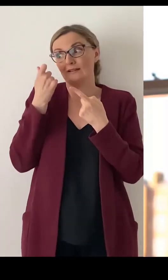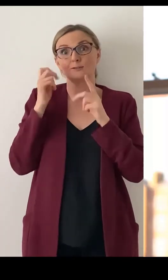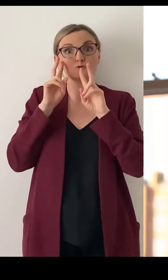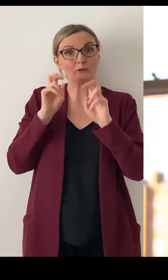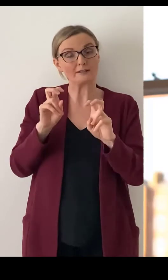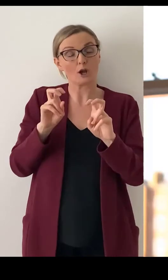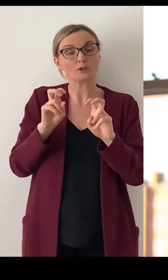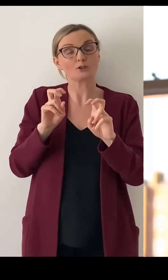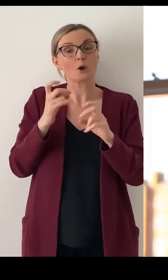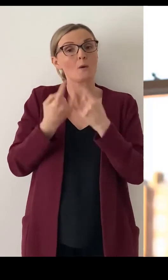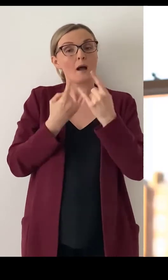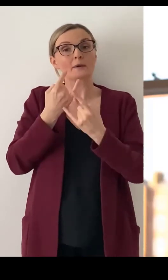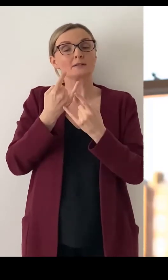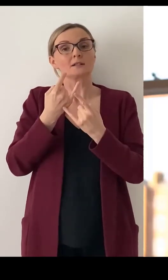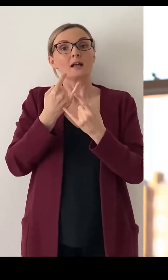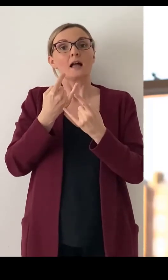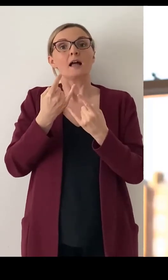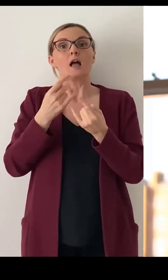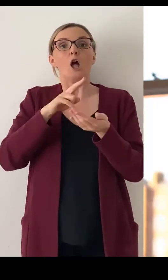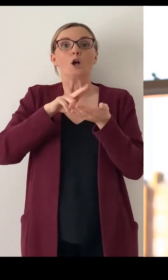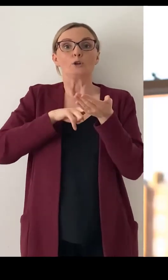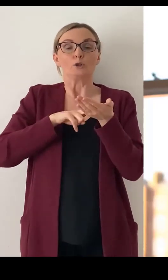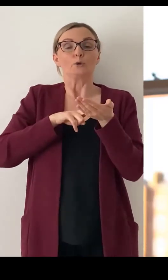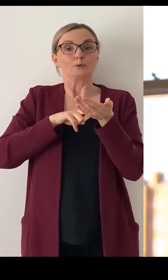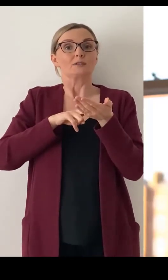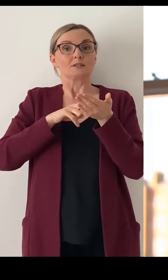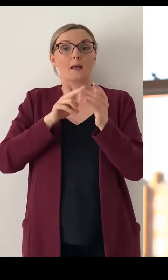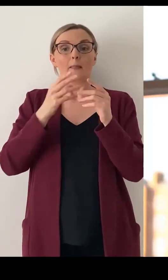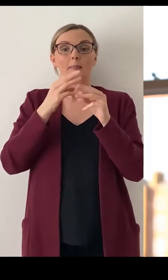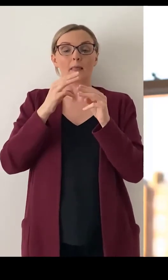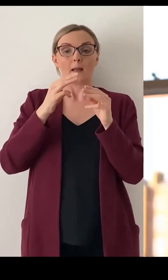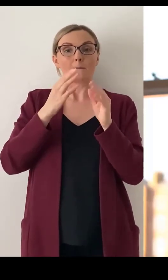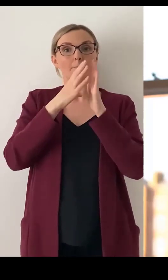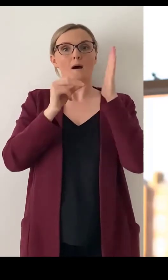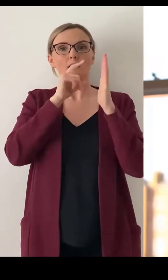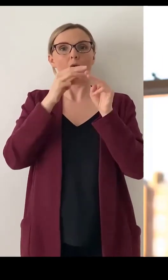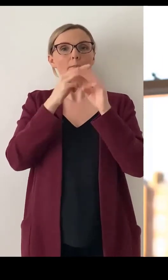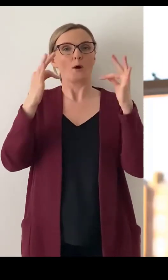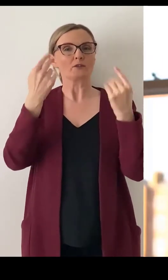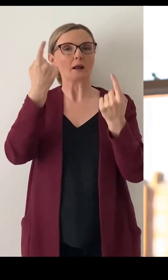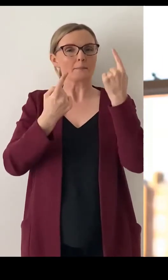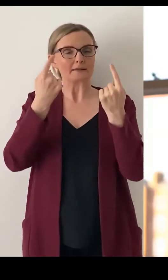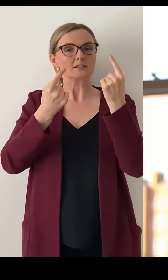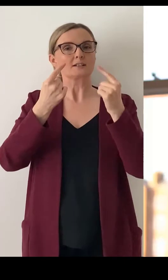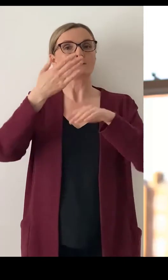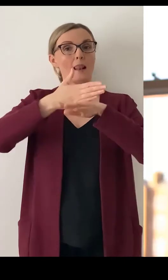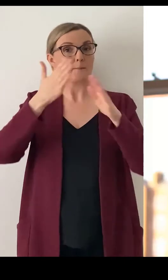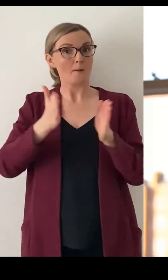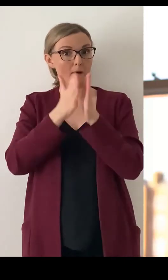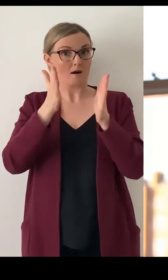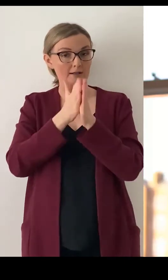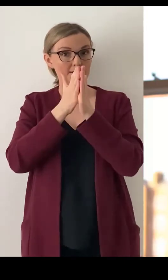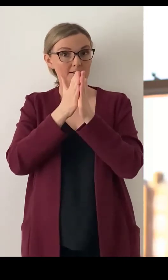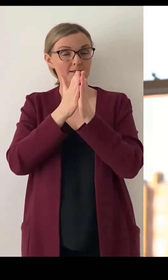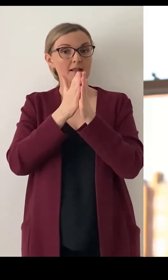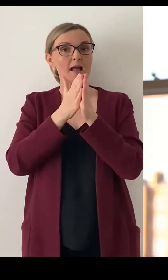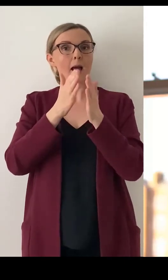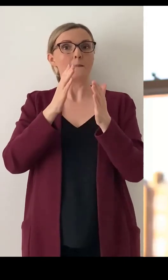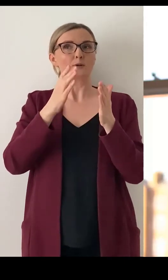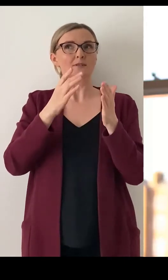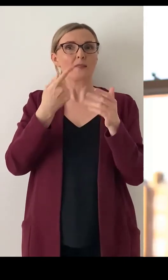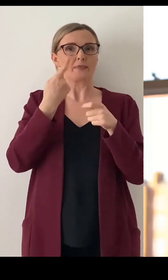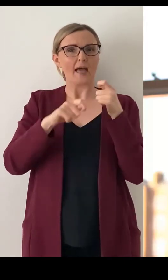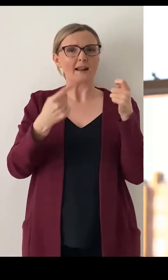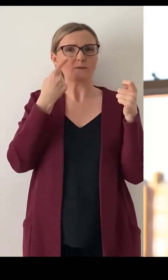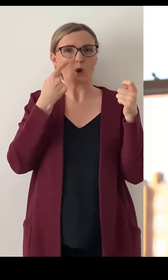does is, it takes the perfectly competitive labour market as a starting point, but then it says, well, is it realistic what we're saying about the perfectly